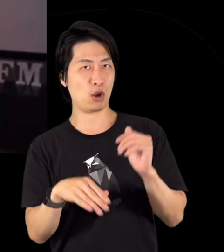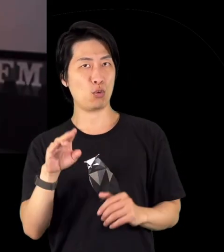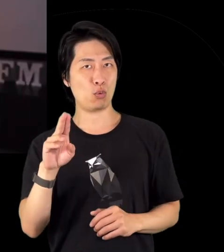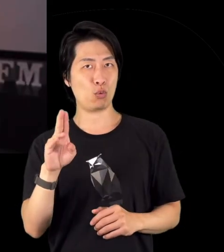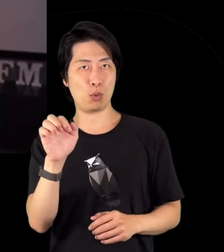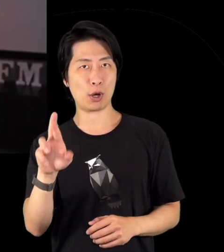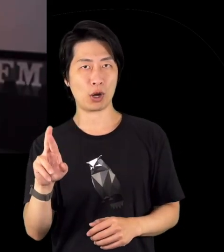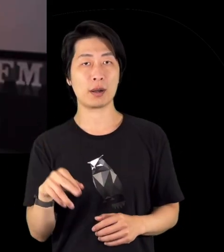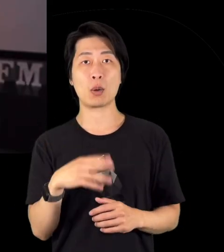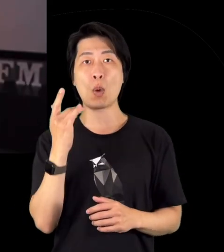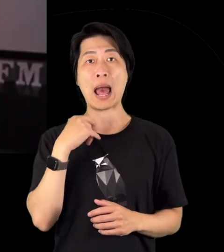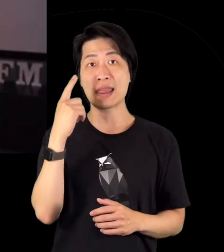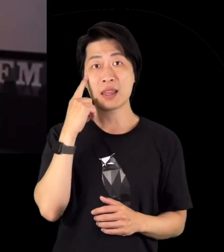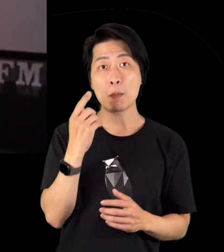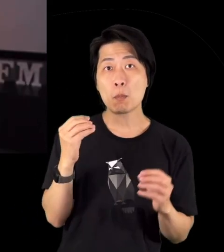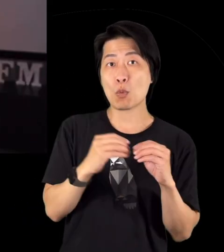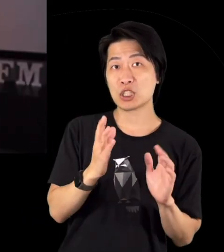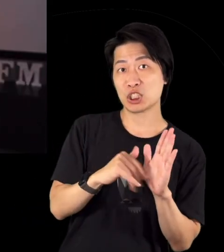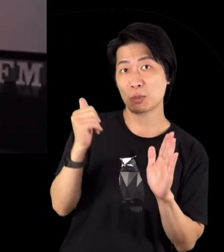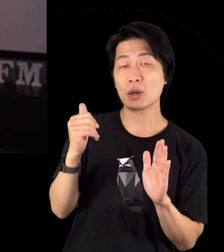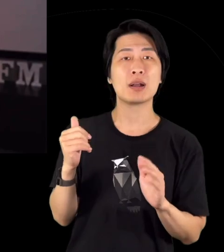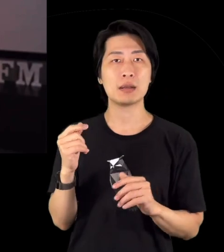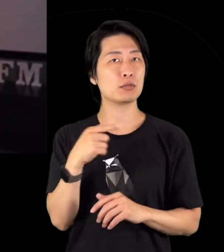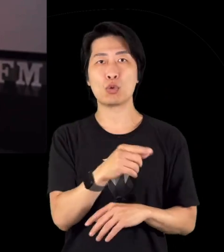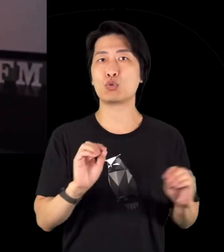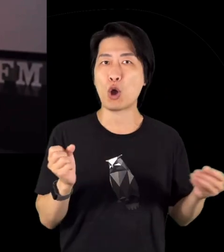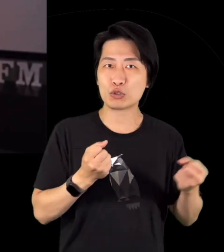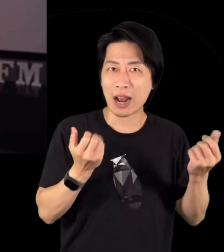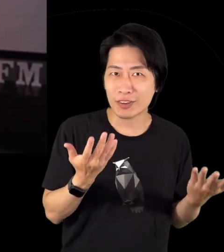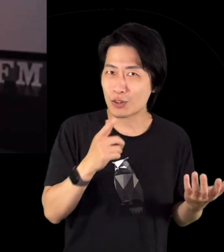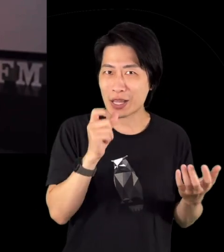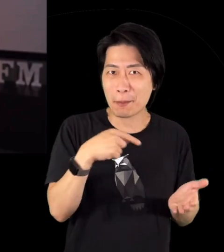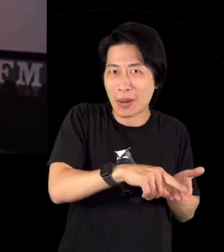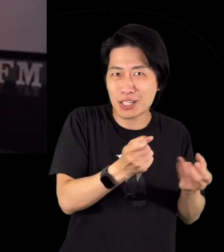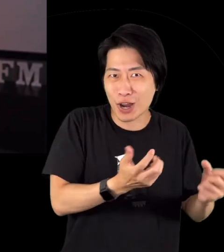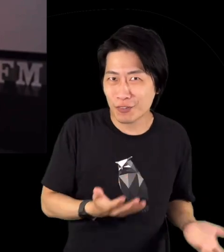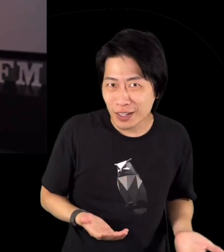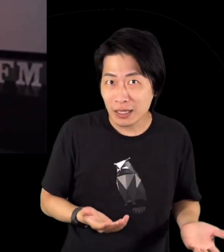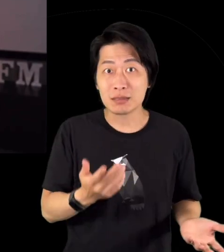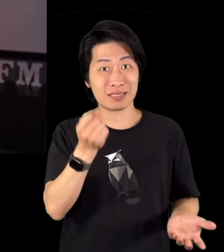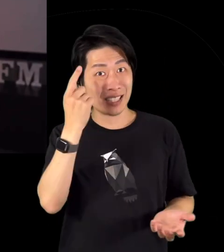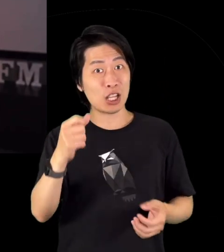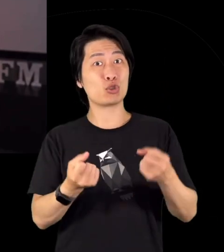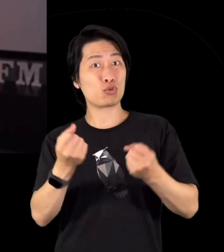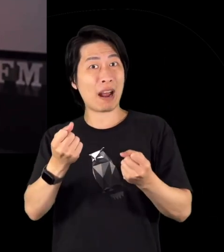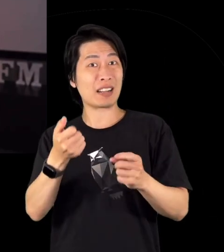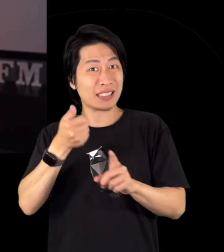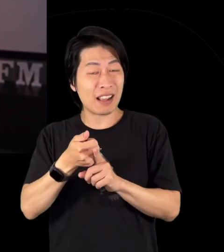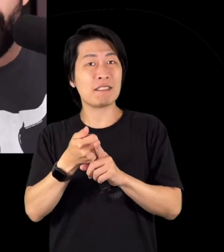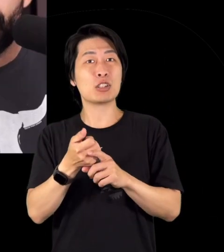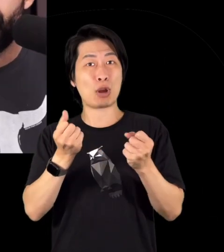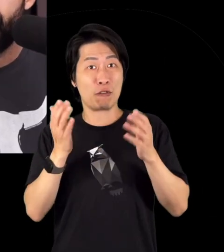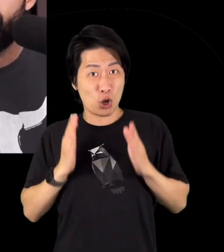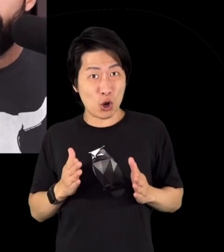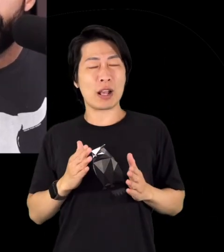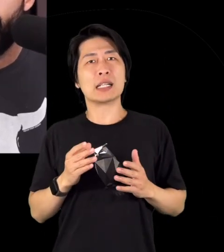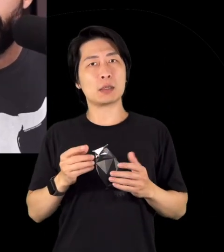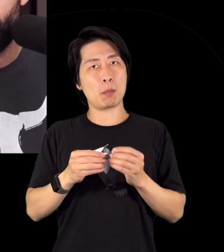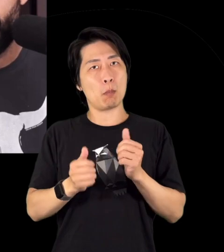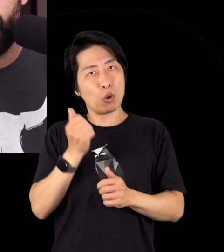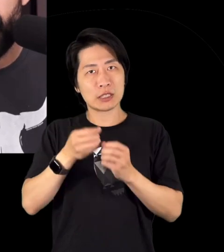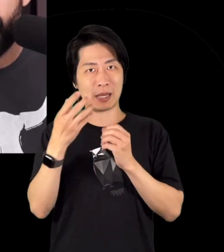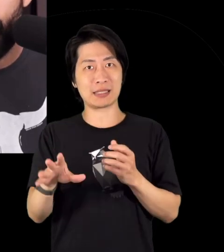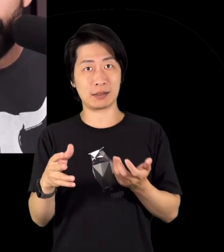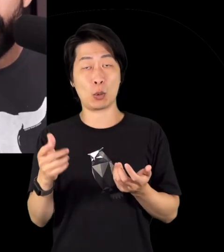think it will be that much cheaper than an Uber is because you don't have a driver to pay. And drivers are the most significant part of the cost. Under that assumption,